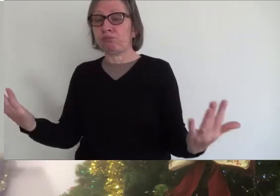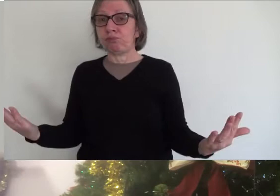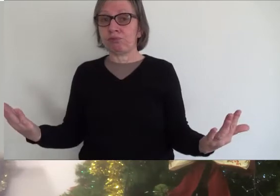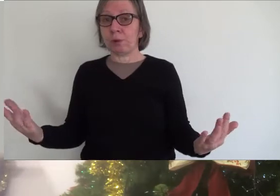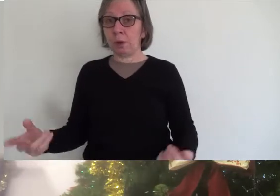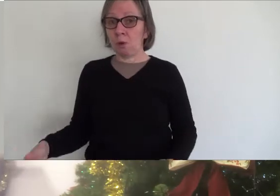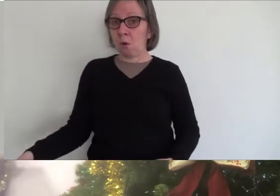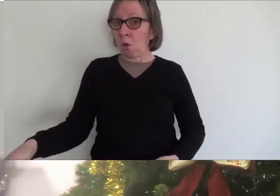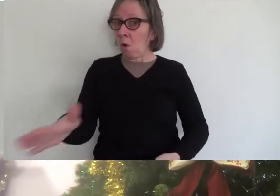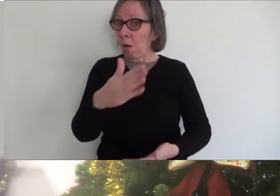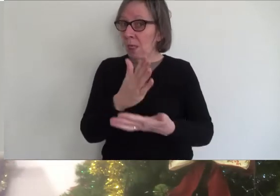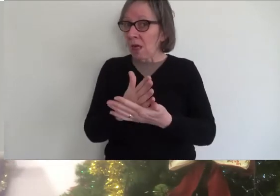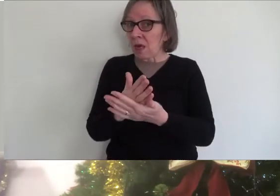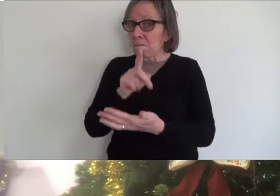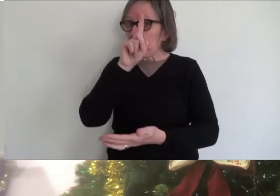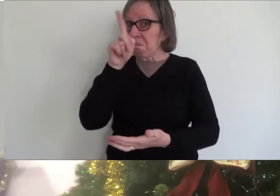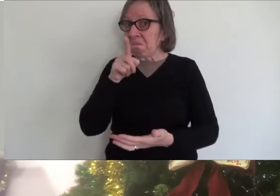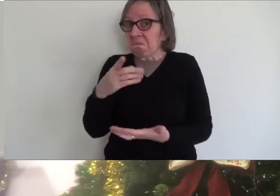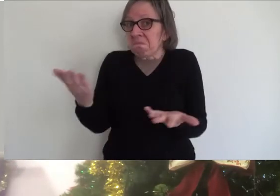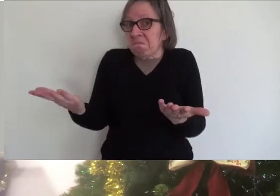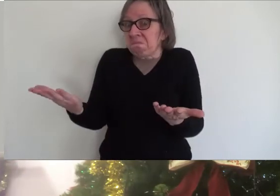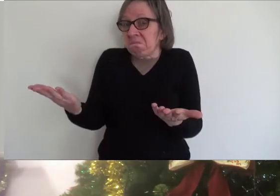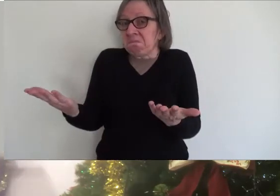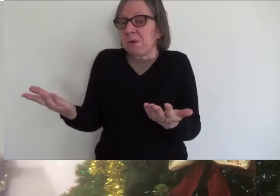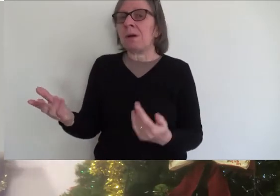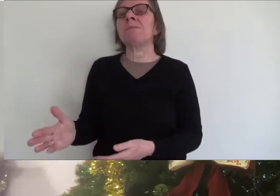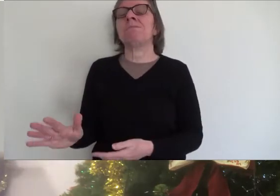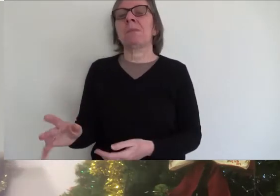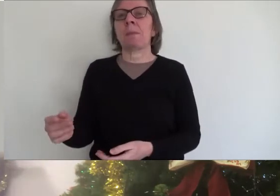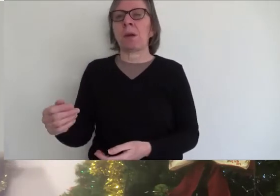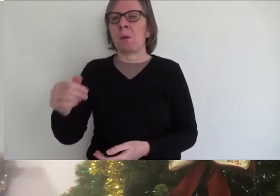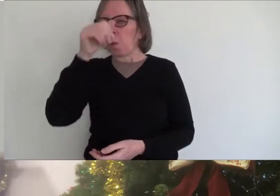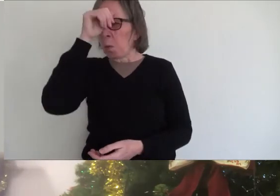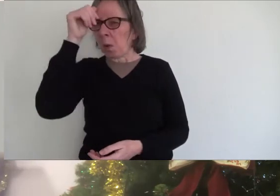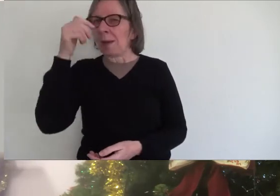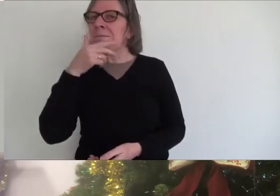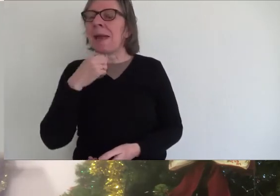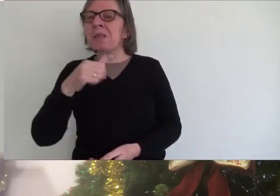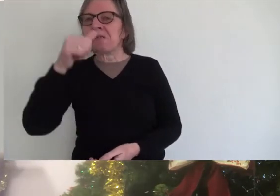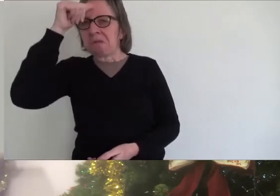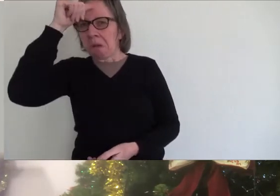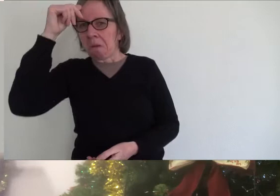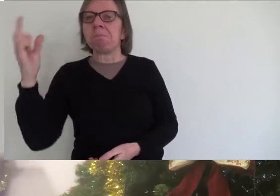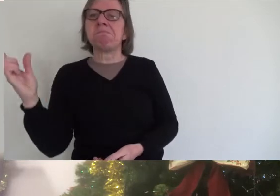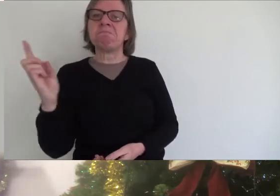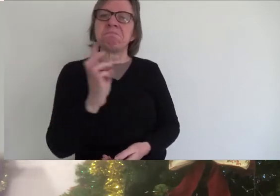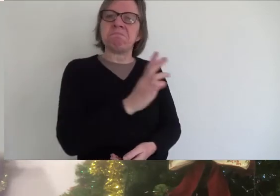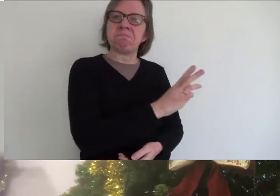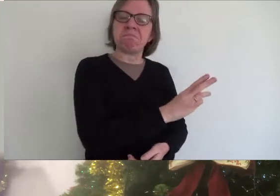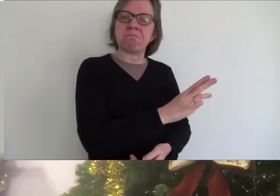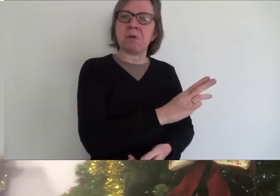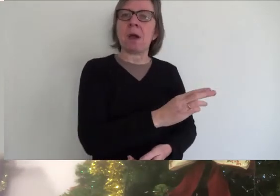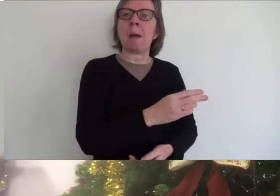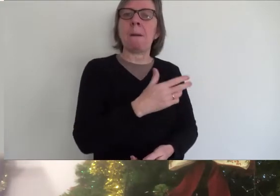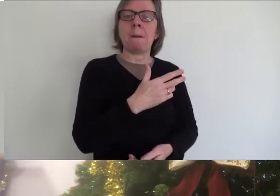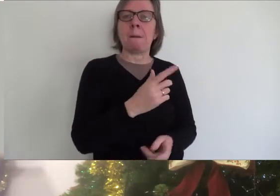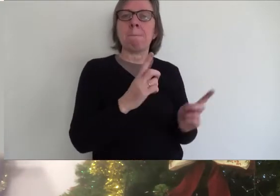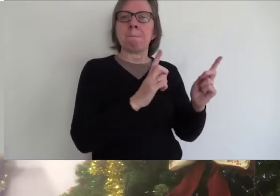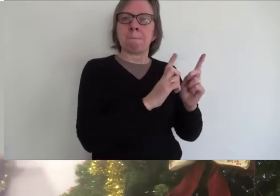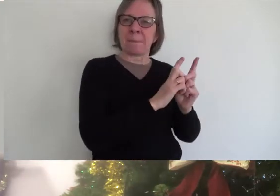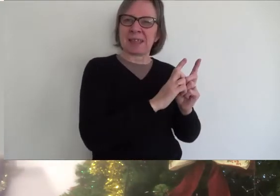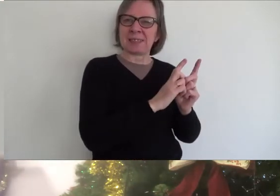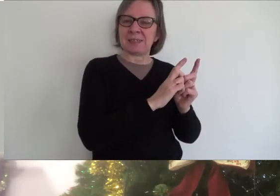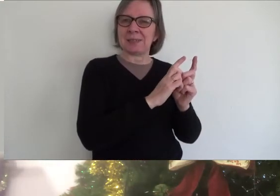believed it or not, they knew that they had met the King of the Jews. They had met the Messiah, the